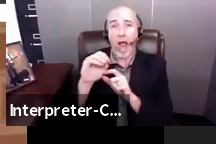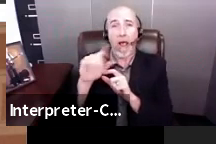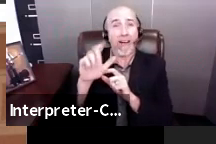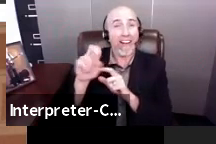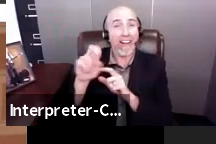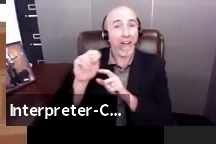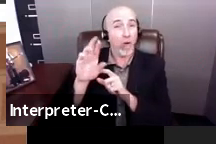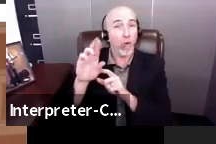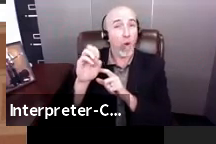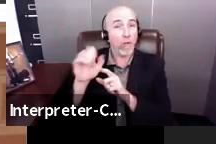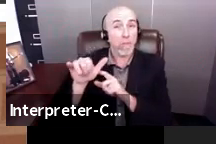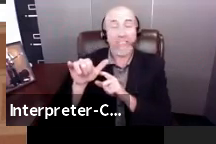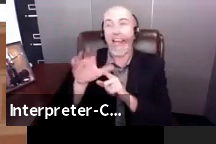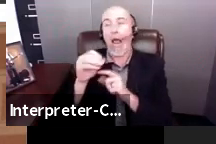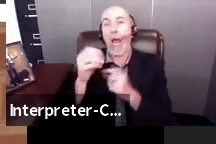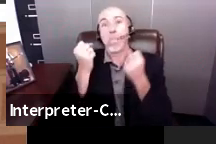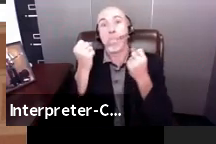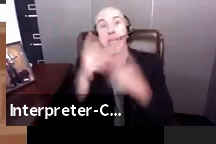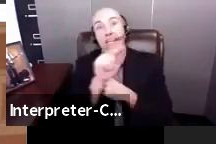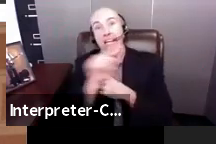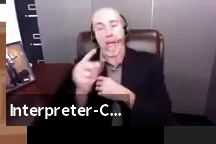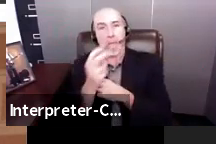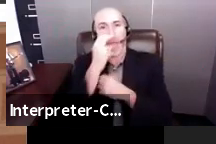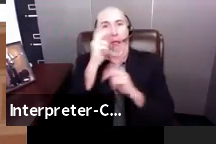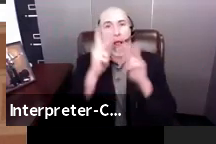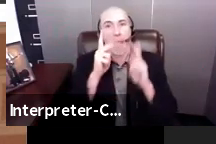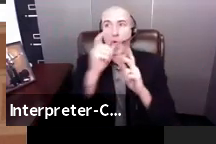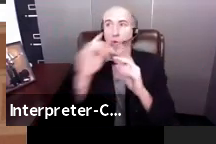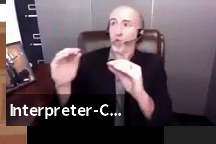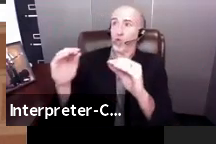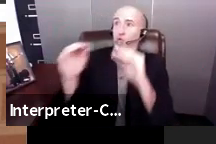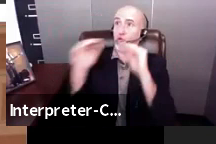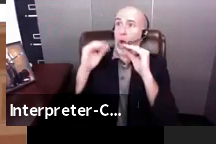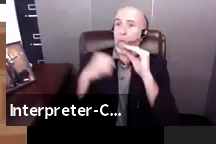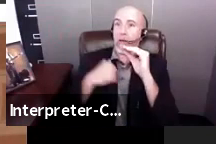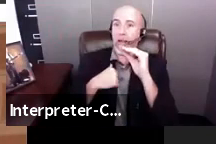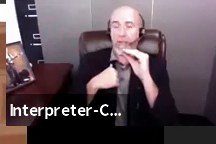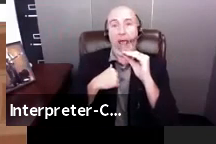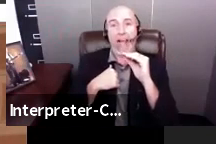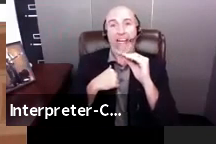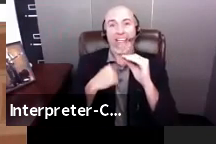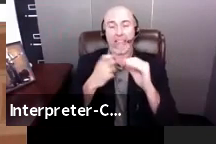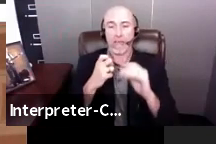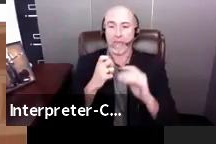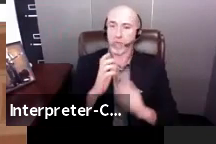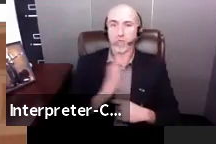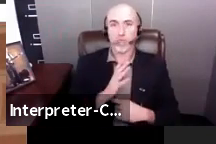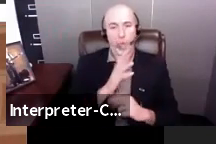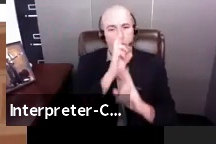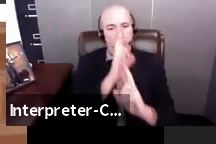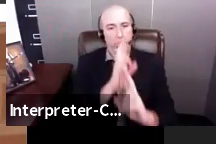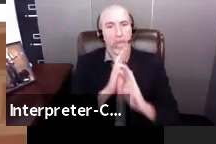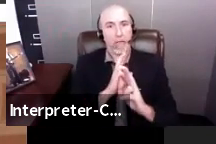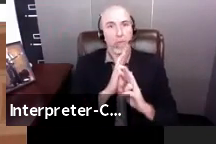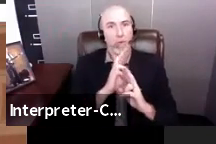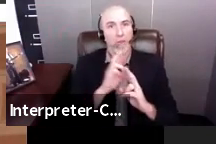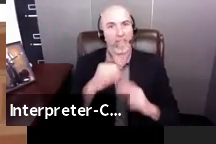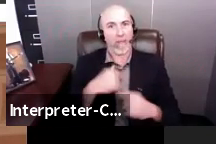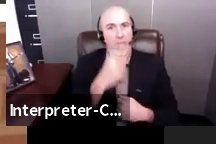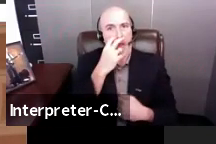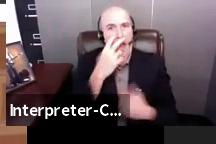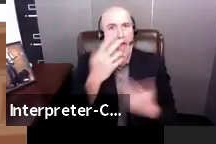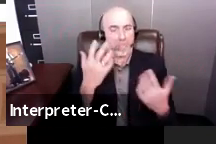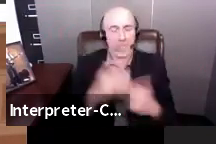many other blind people that have taught me that it is respectable to be blind. The Americans with Disabilities